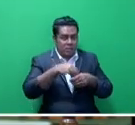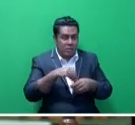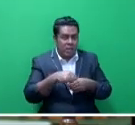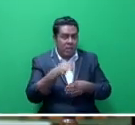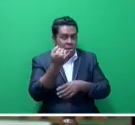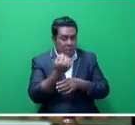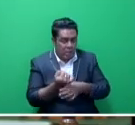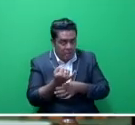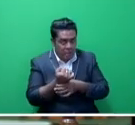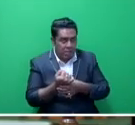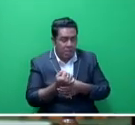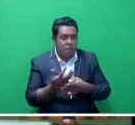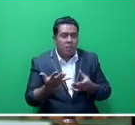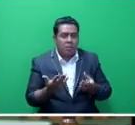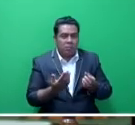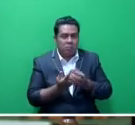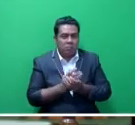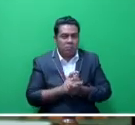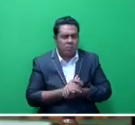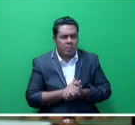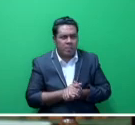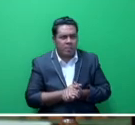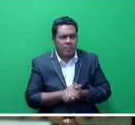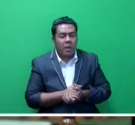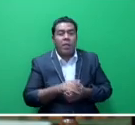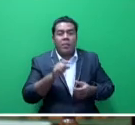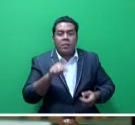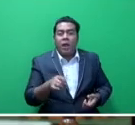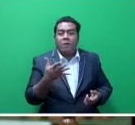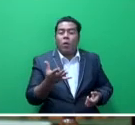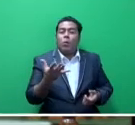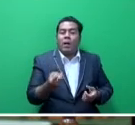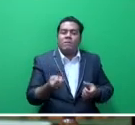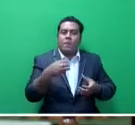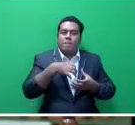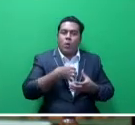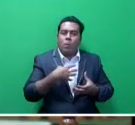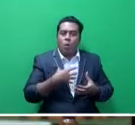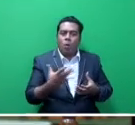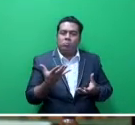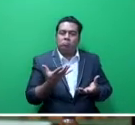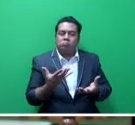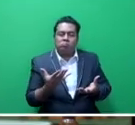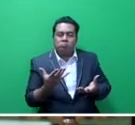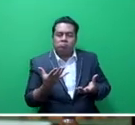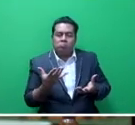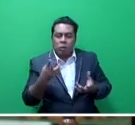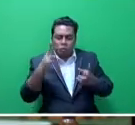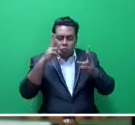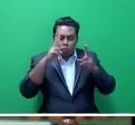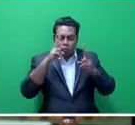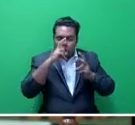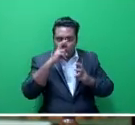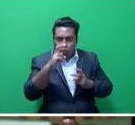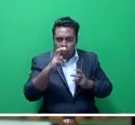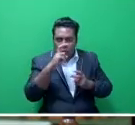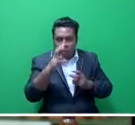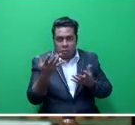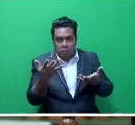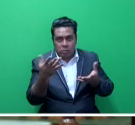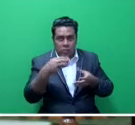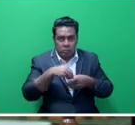able to have to bear the burden of these fees. And therefore will then be able to get more trained people. Mr. Speaker, sir, we're also changing the